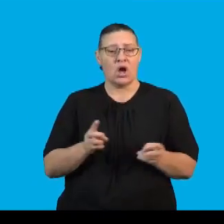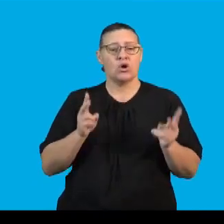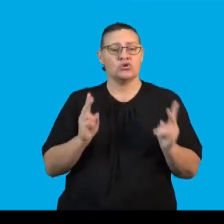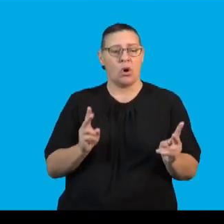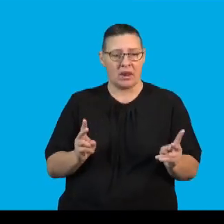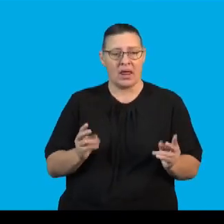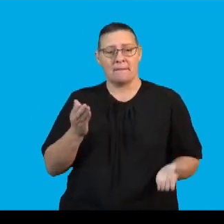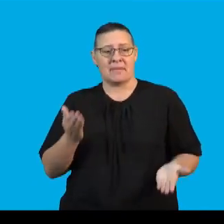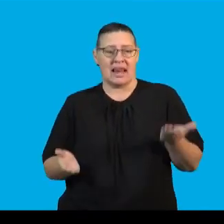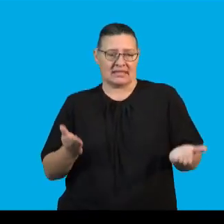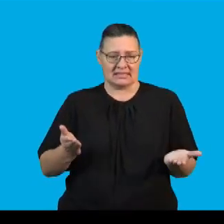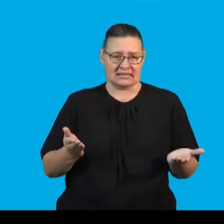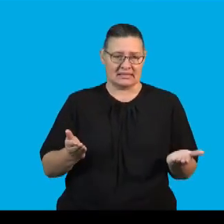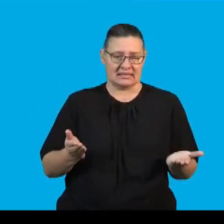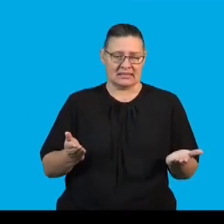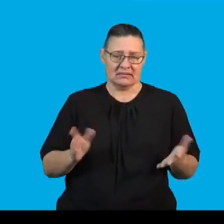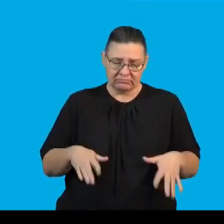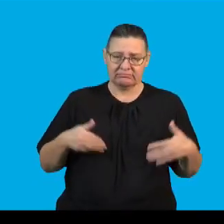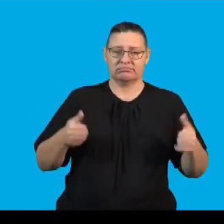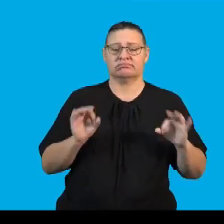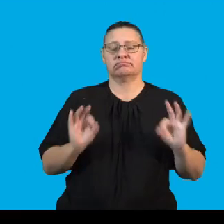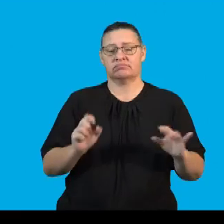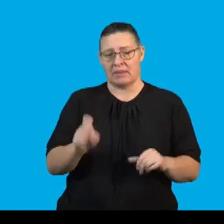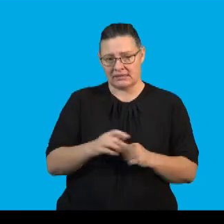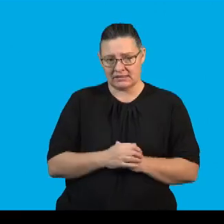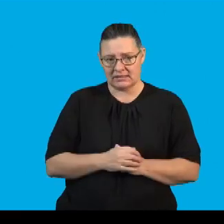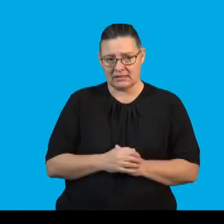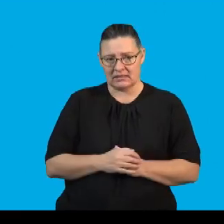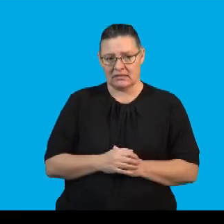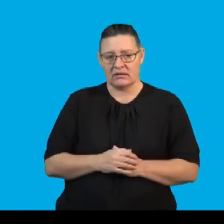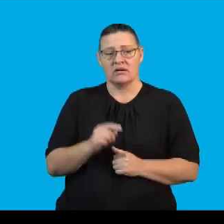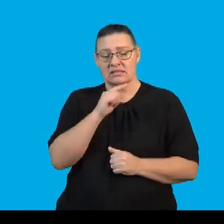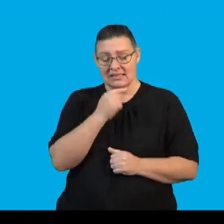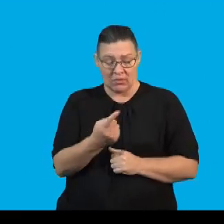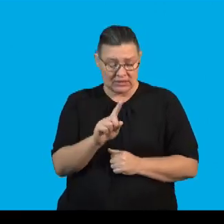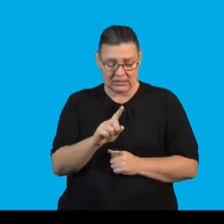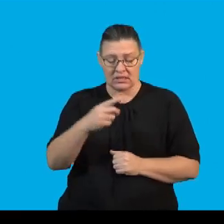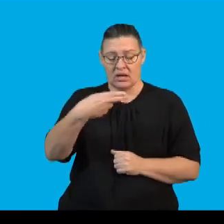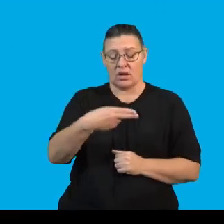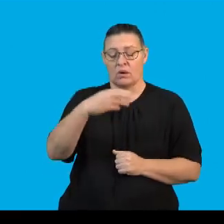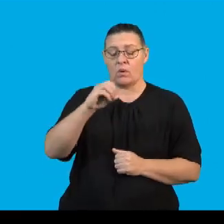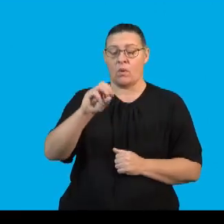leads to the restoration to normality or balance. Hence, we always speak about